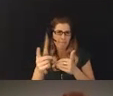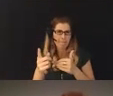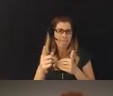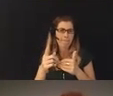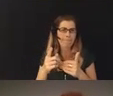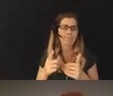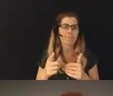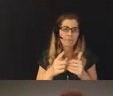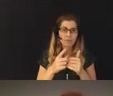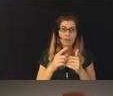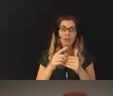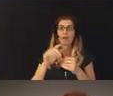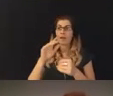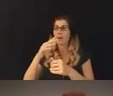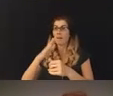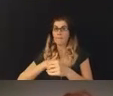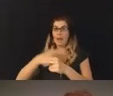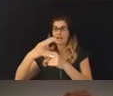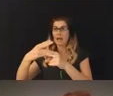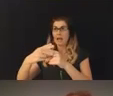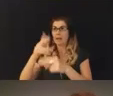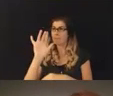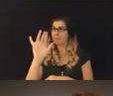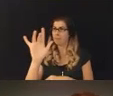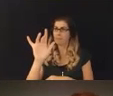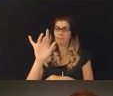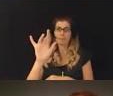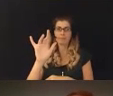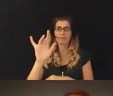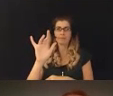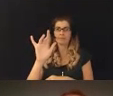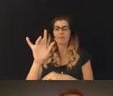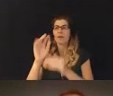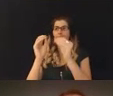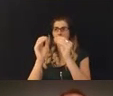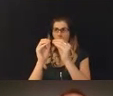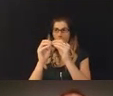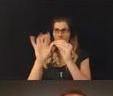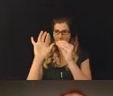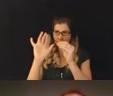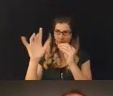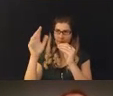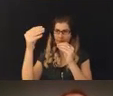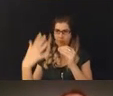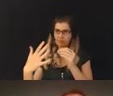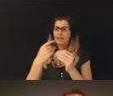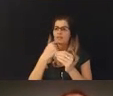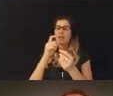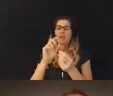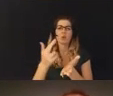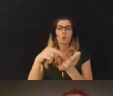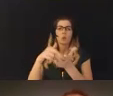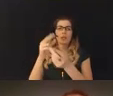One is how to change your name. So if you hover over your name, once you've double clicked and popped out participants, you should be able to rename